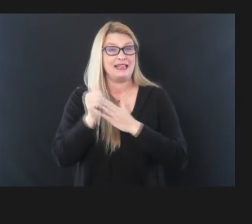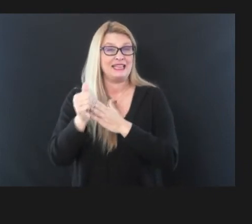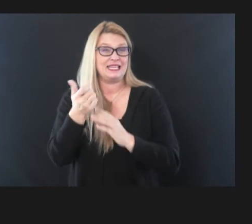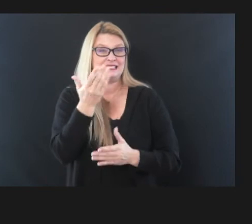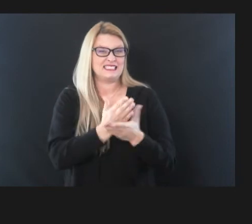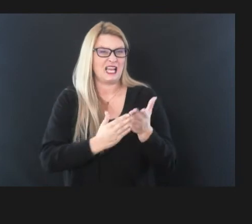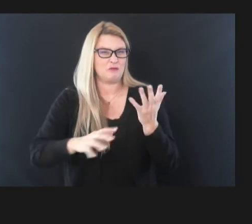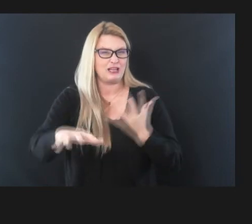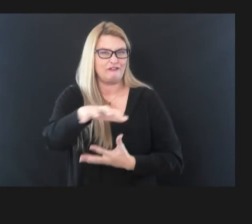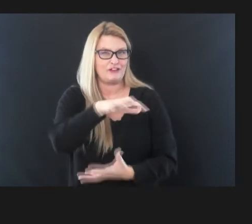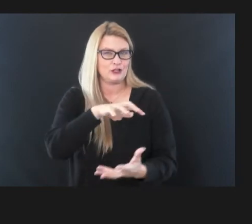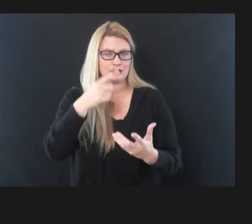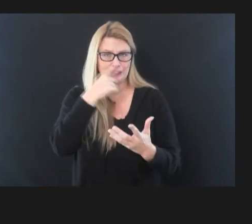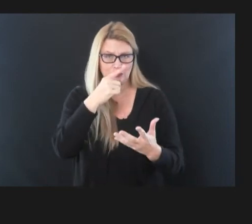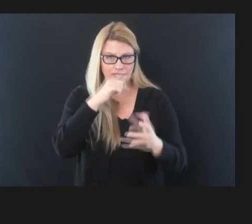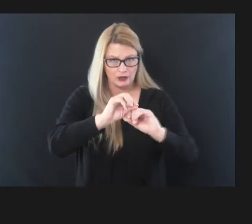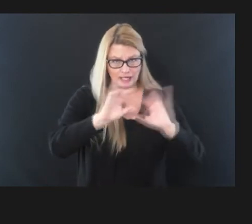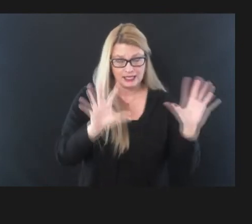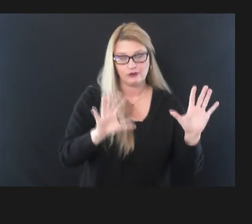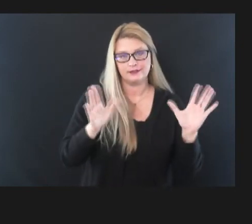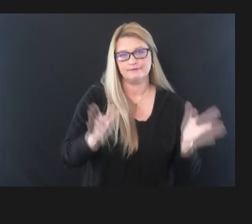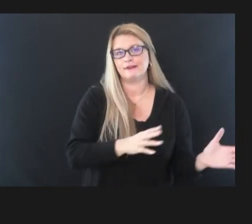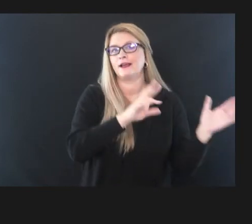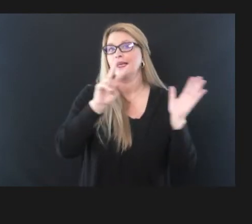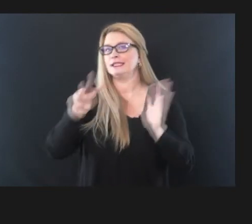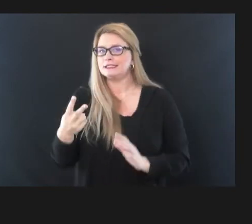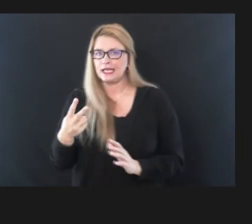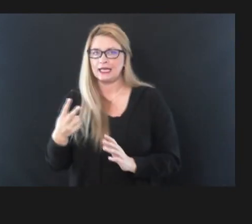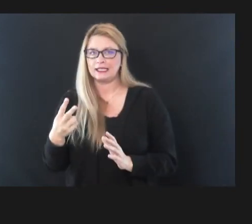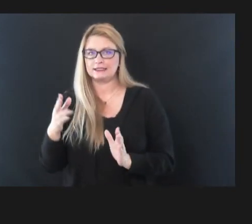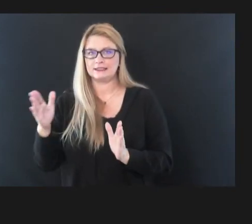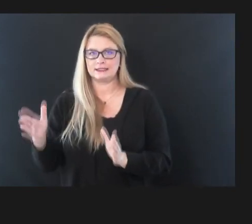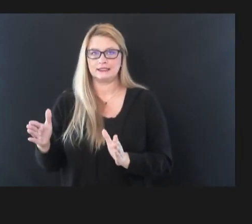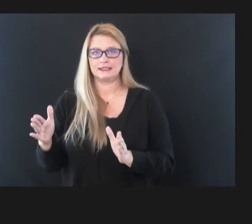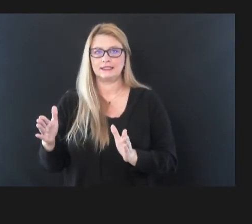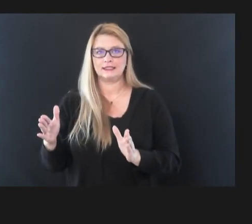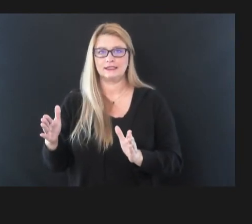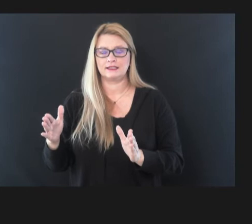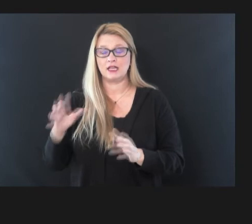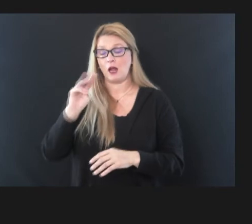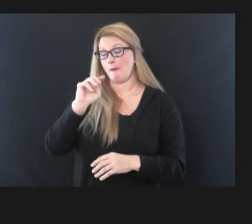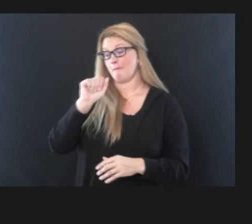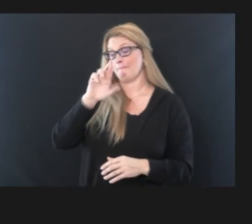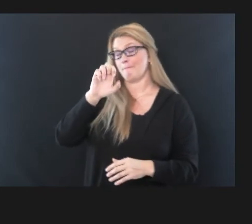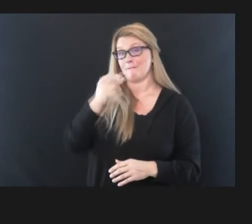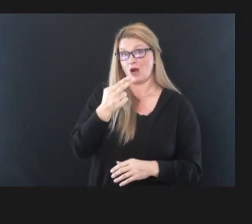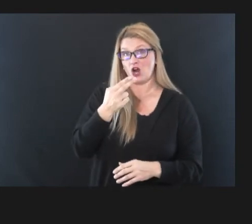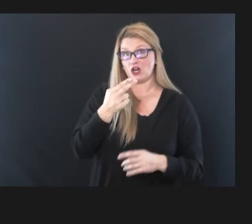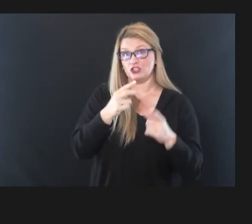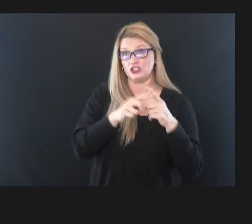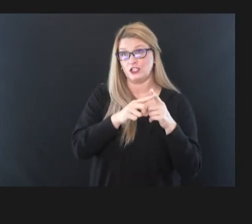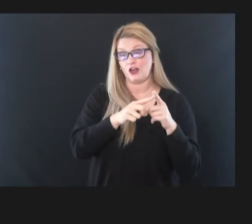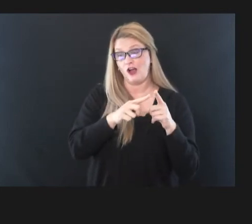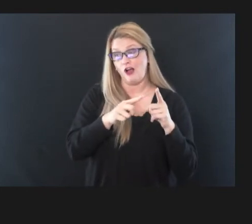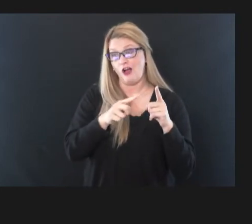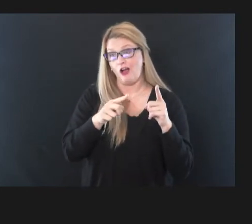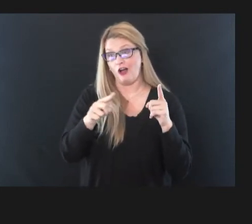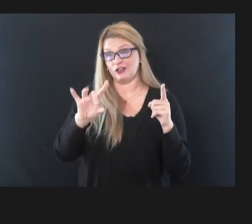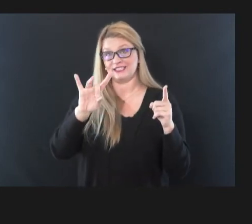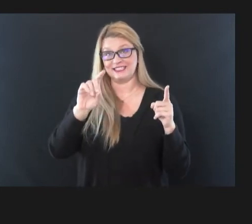could clear that up for me. And secondly, it took us from March until mid-December to